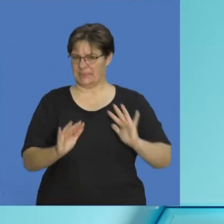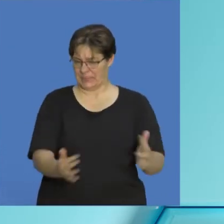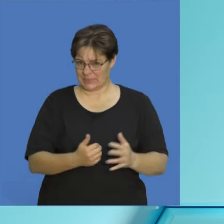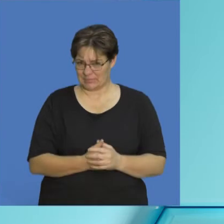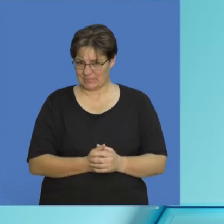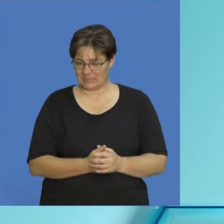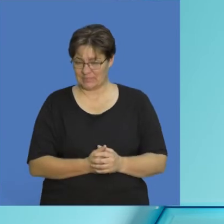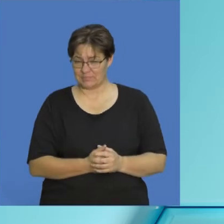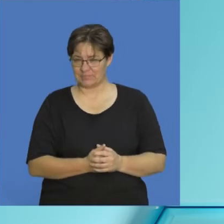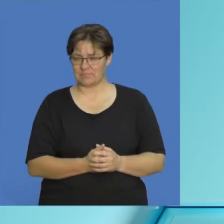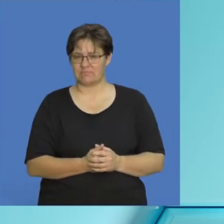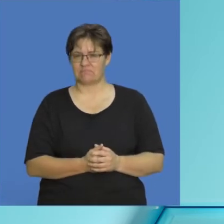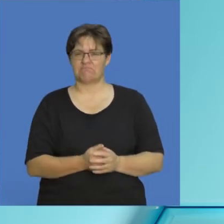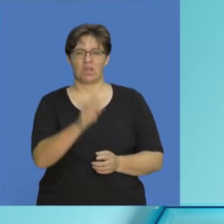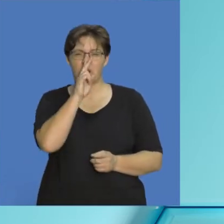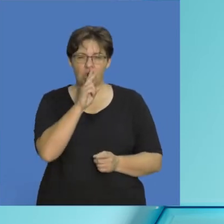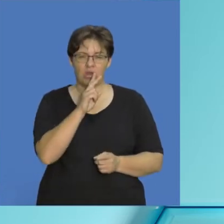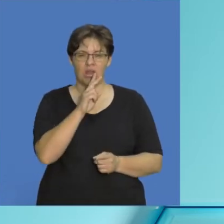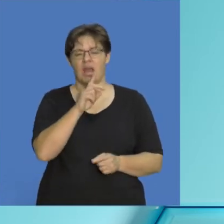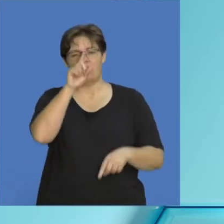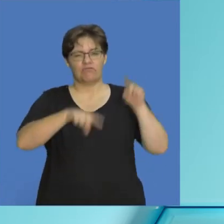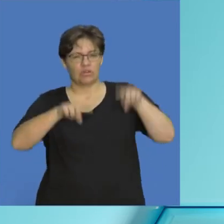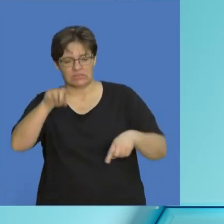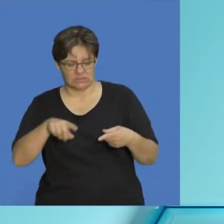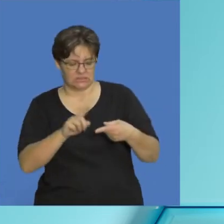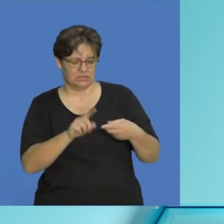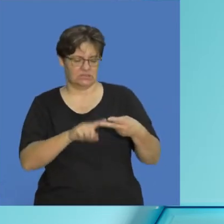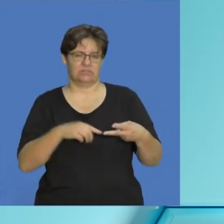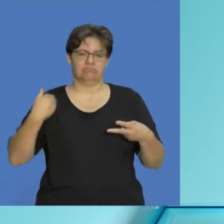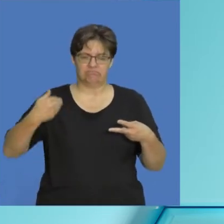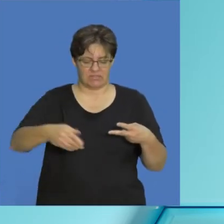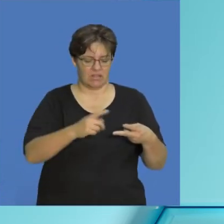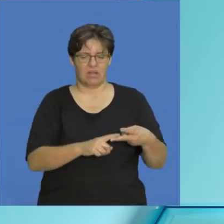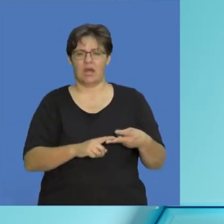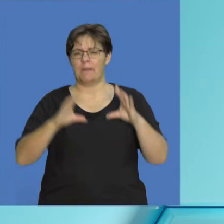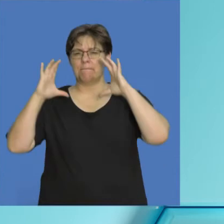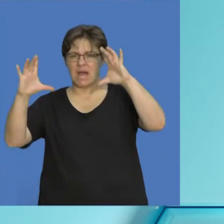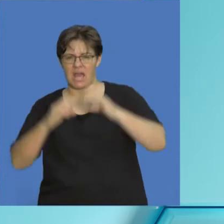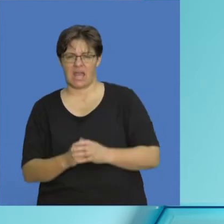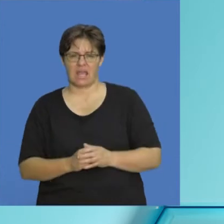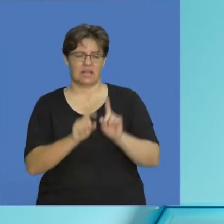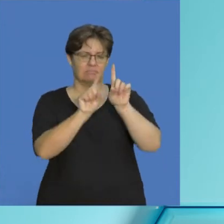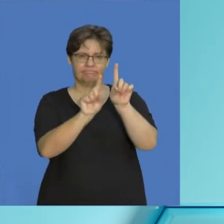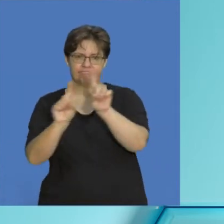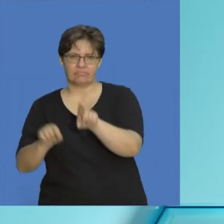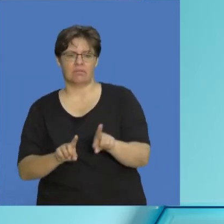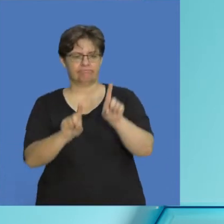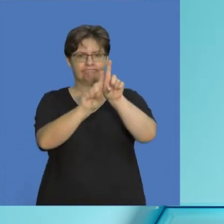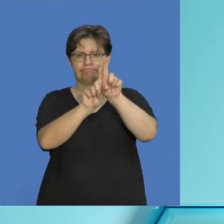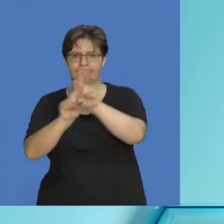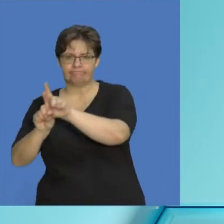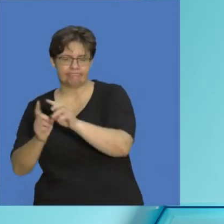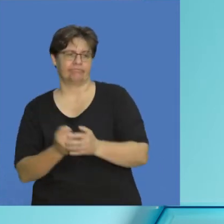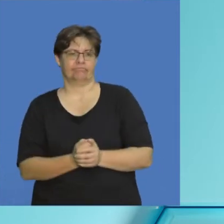I mean, we looked at frequency table, pie chart, step and leave, histogram, and a line graph,